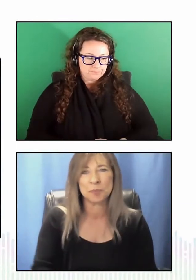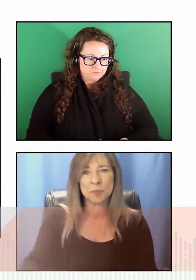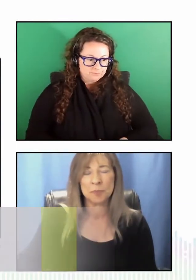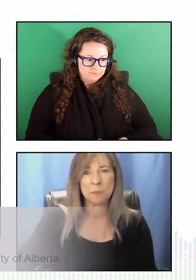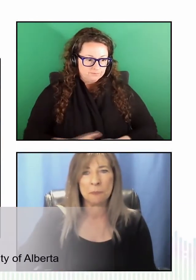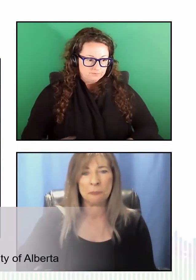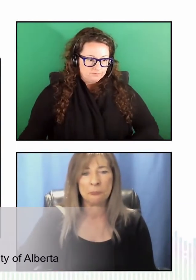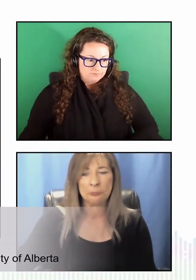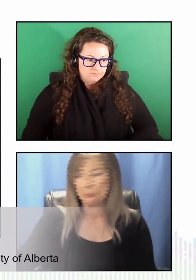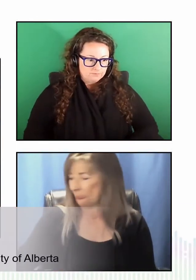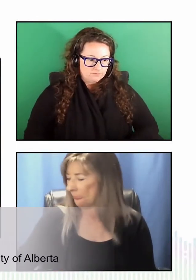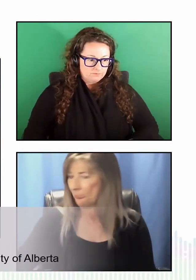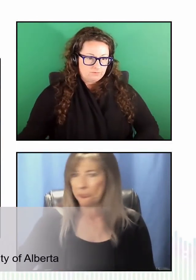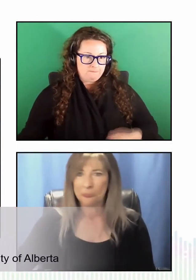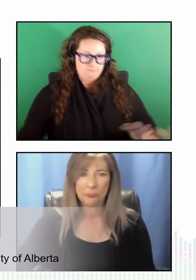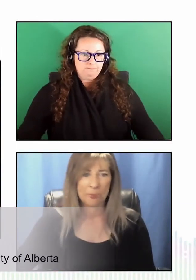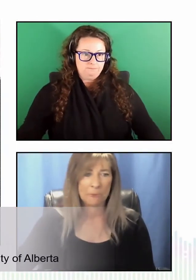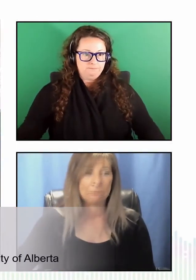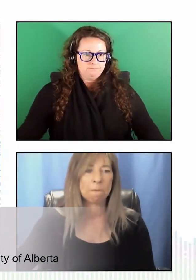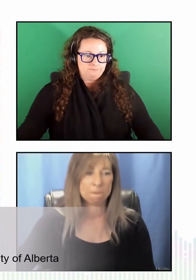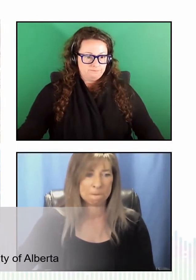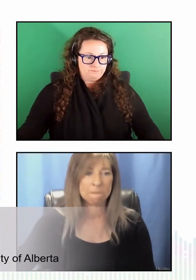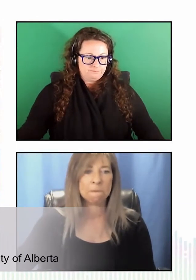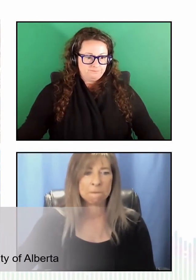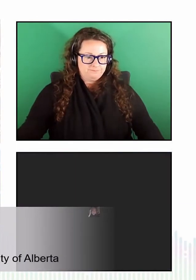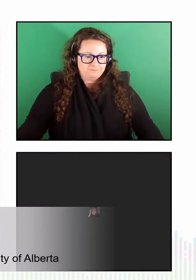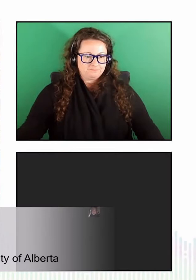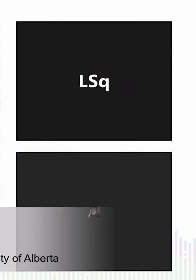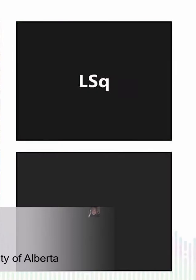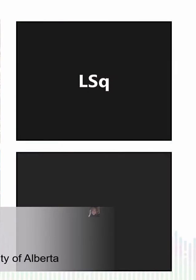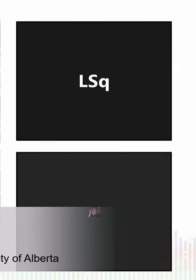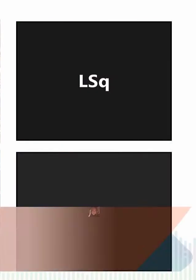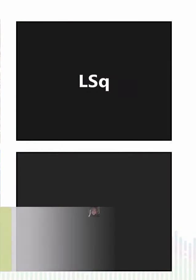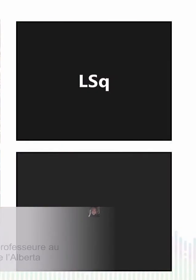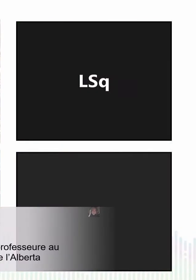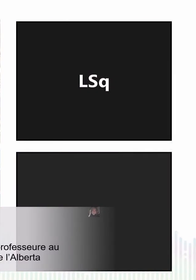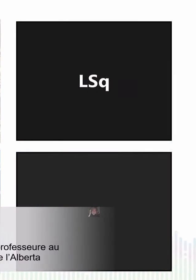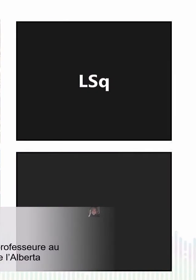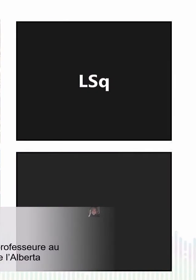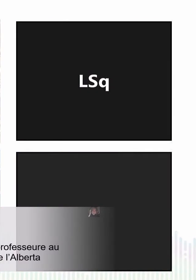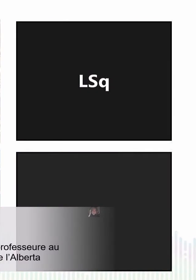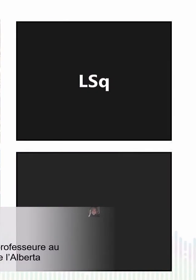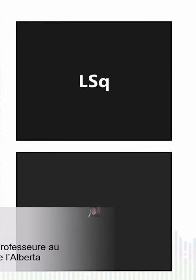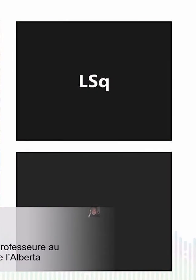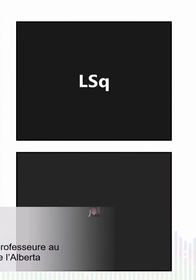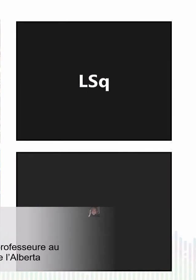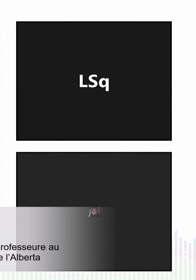Thank you so much, Ethel, for a really inspiring presentation. There are so many points of resonance there, I'm sure, for the